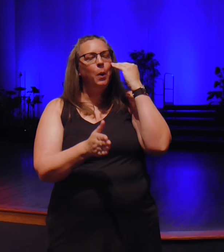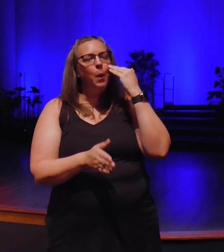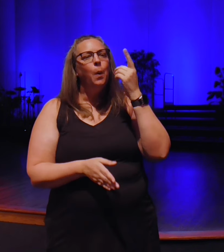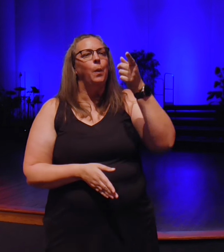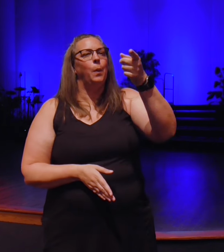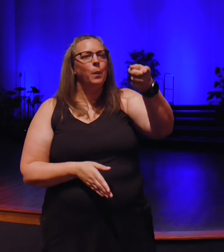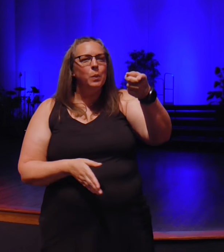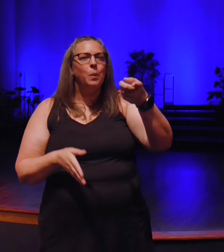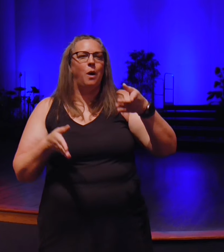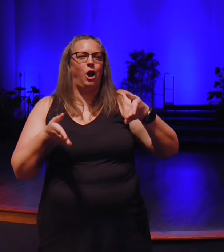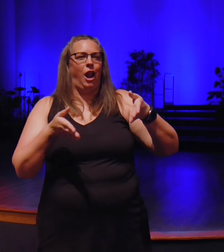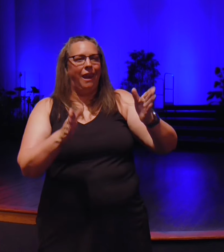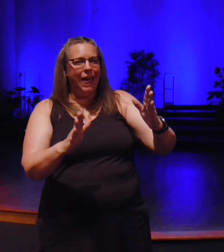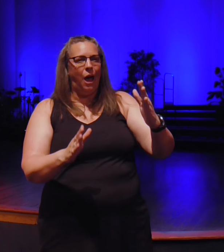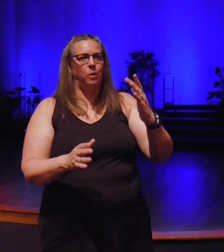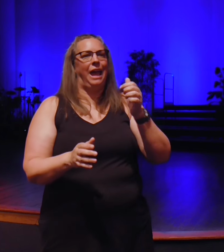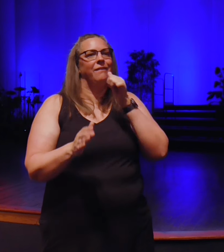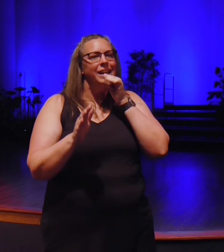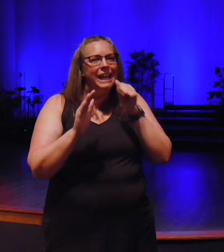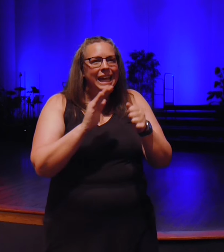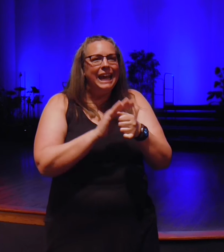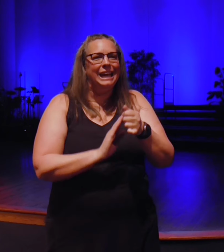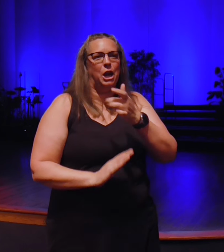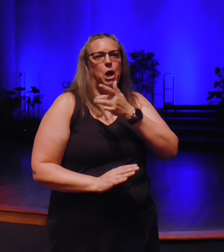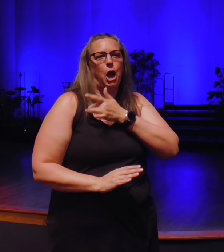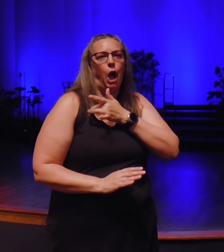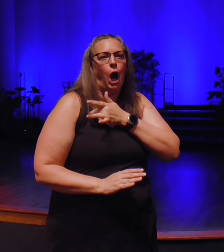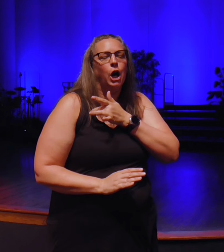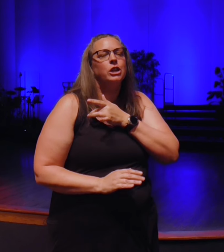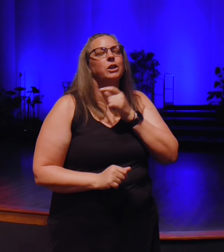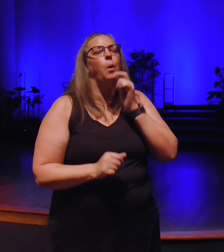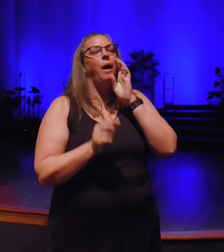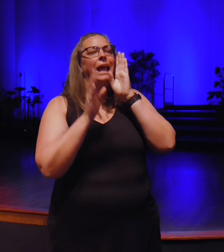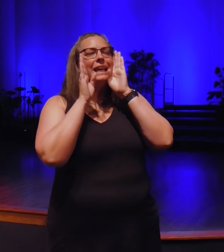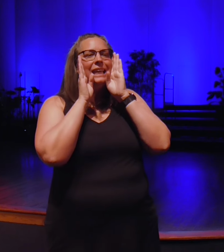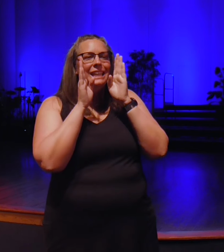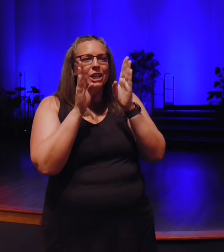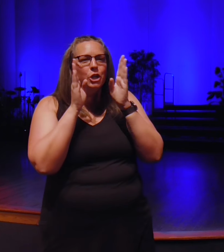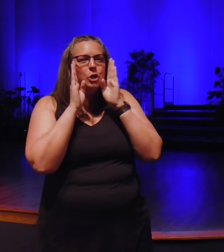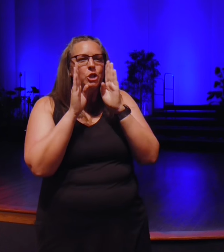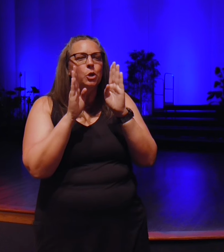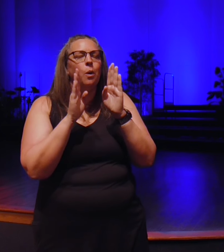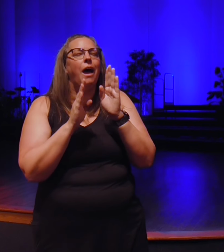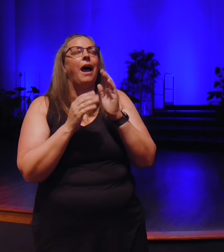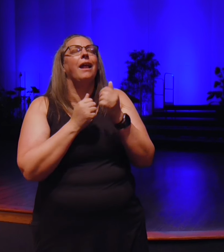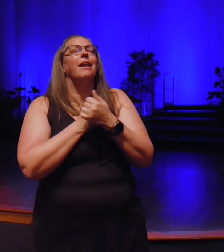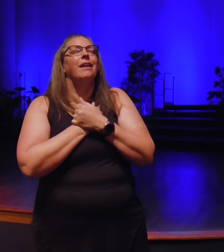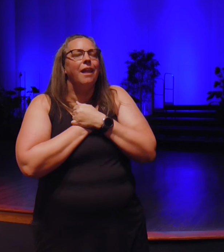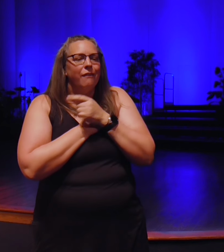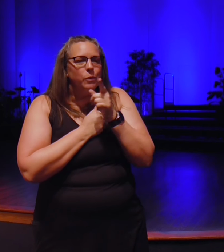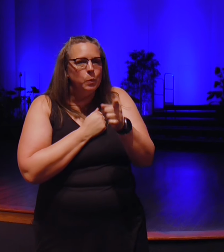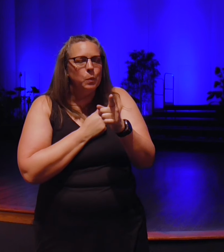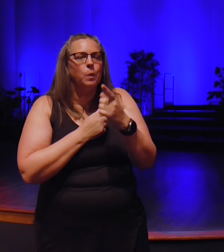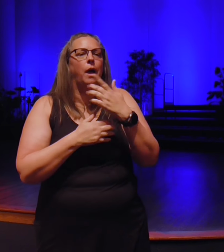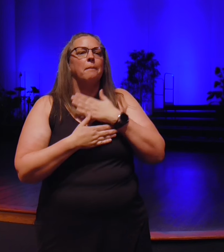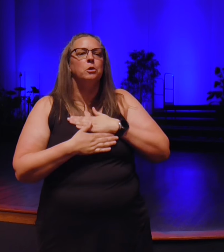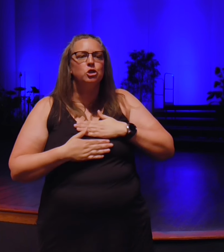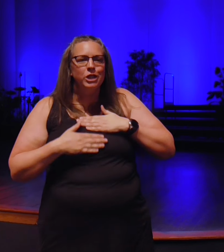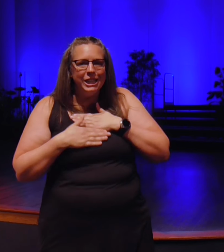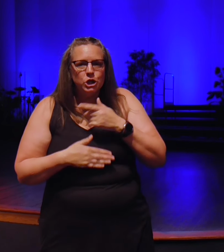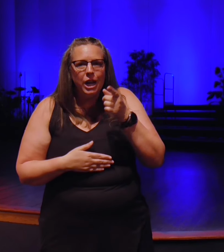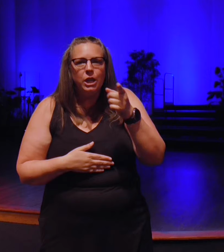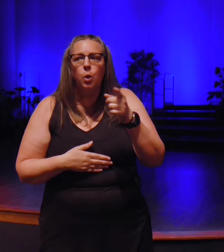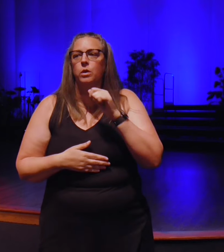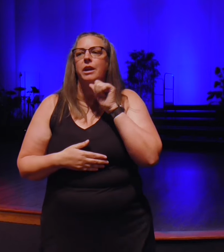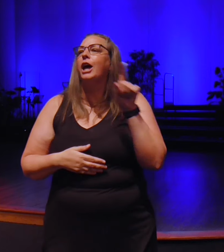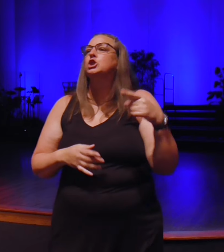in the hidden heart. I hear you. I love you. I appreciate you. Not just the